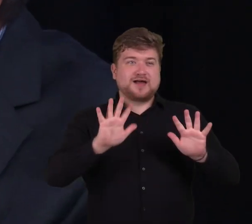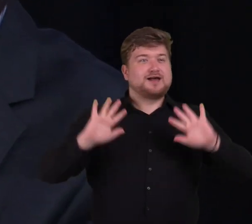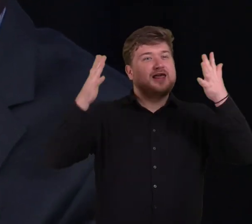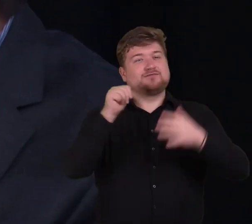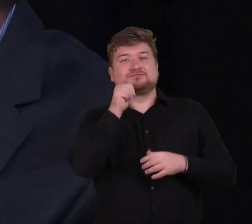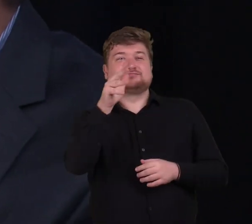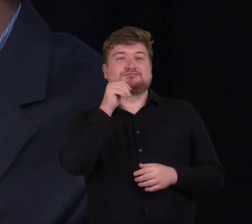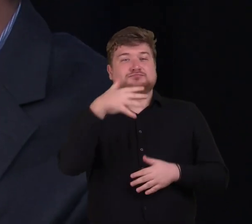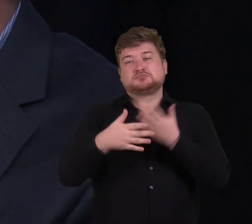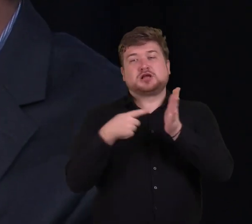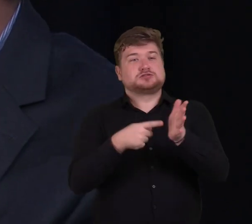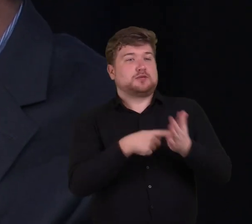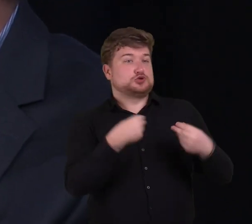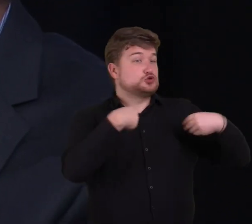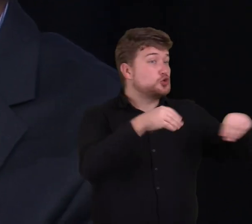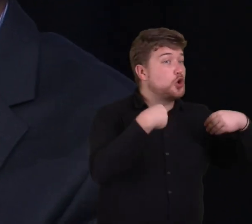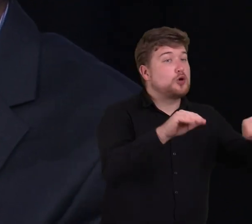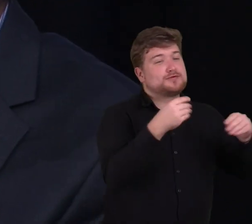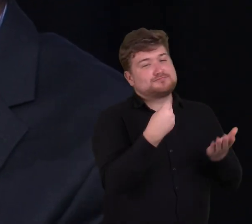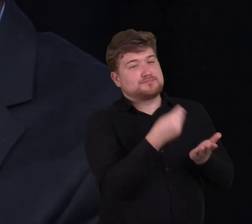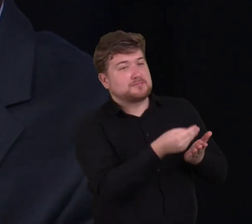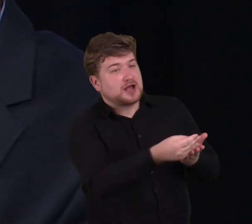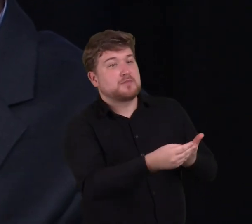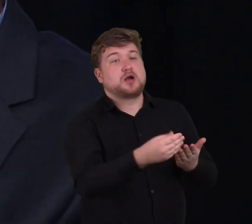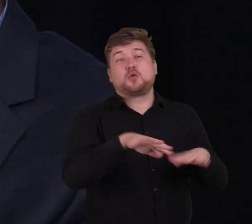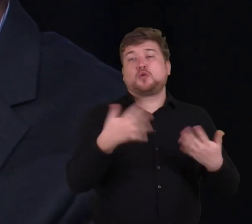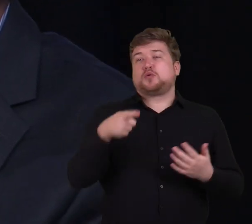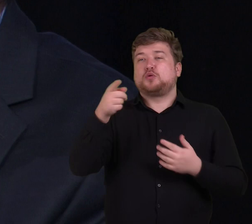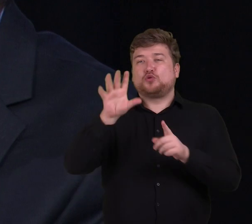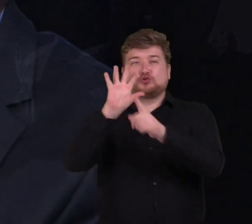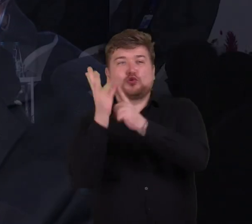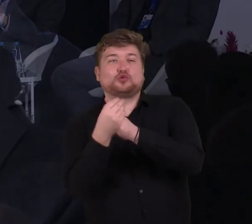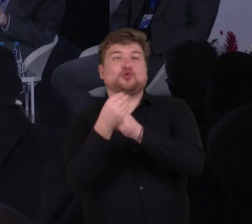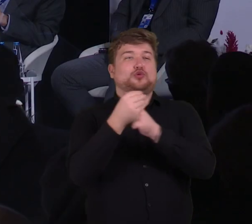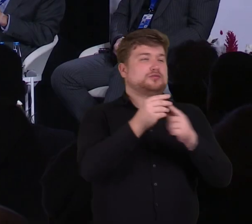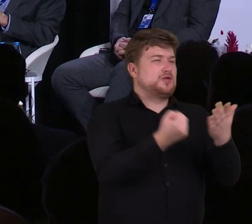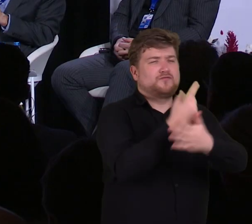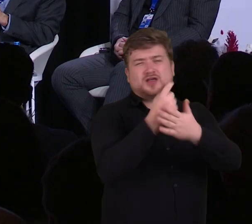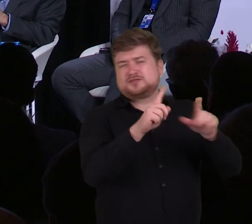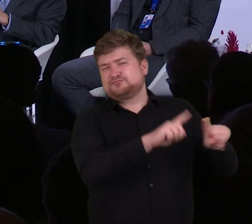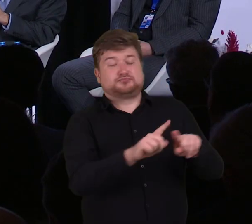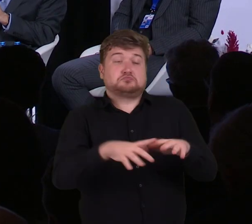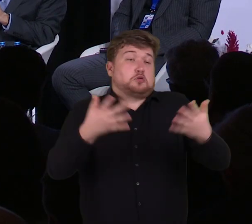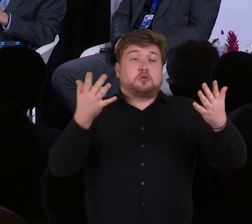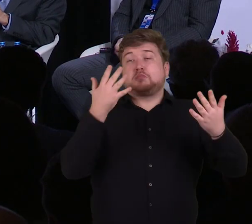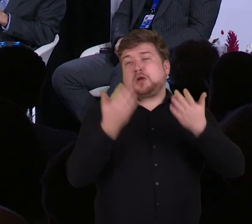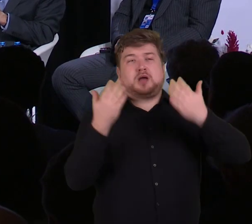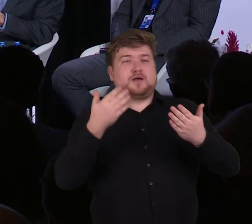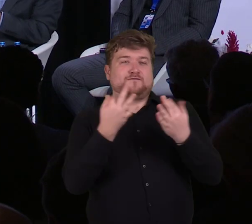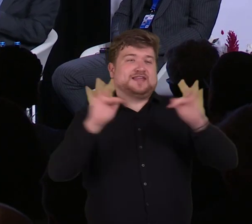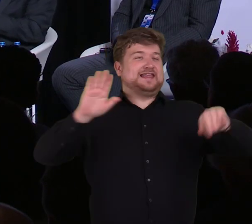that's all in the metropolitan area. This metropolitan, let's say, functional administration is